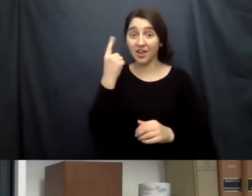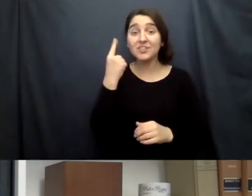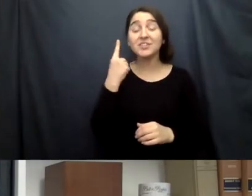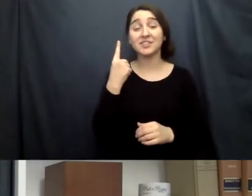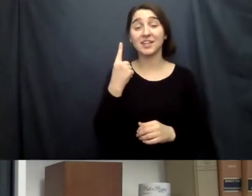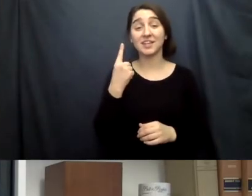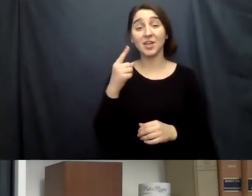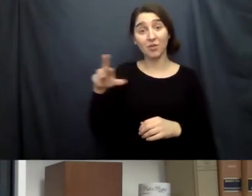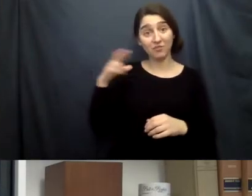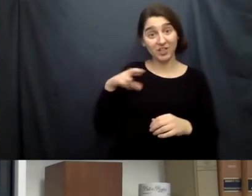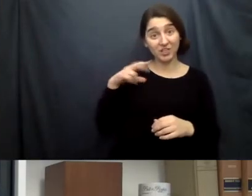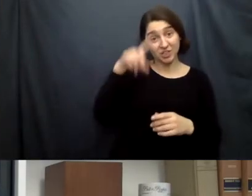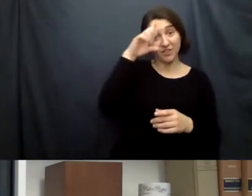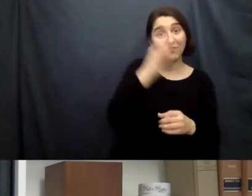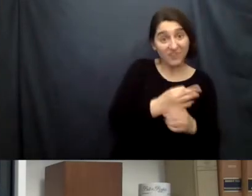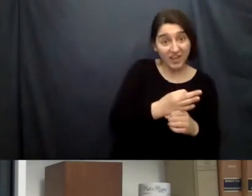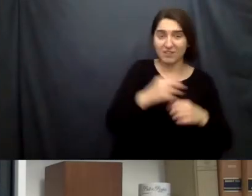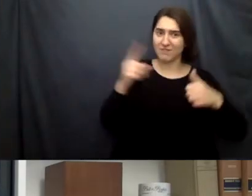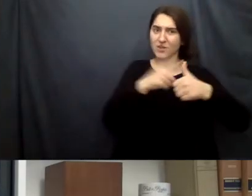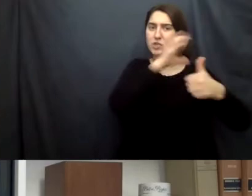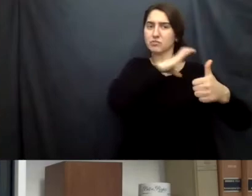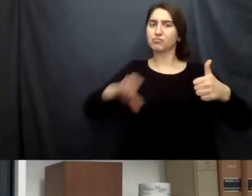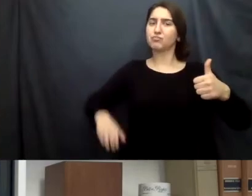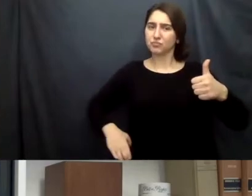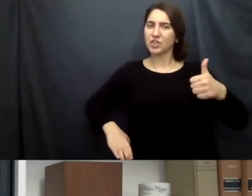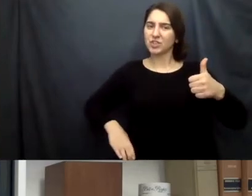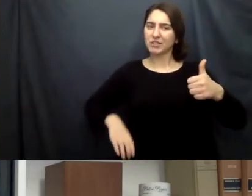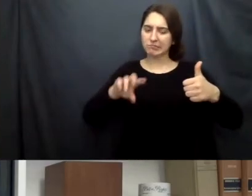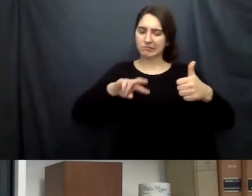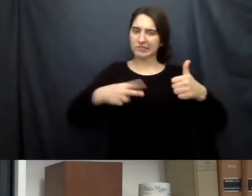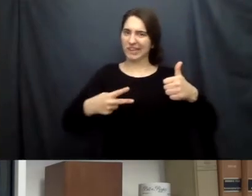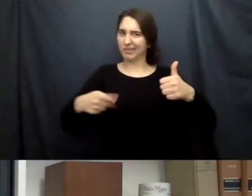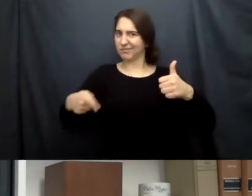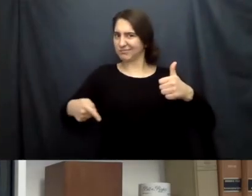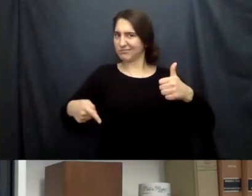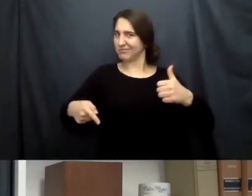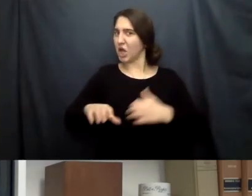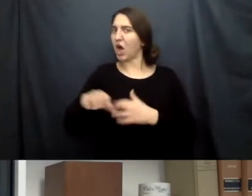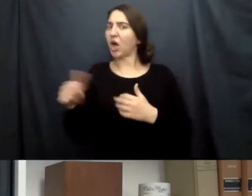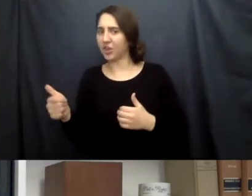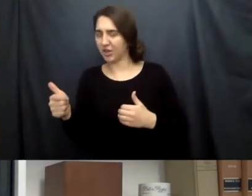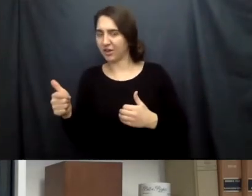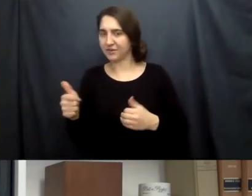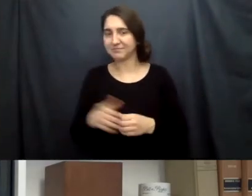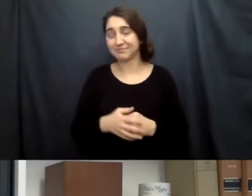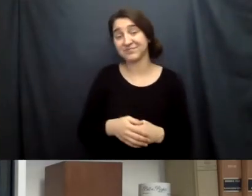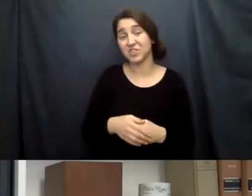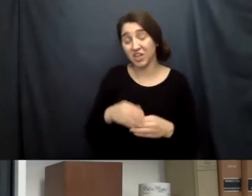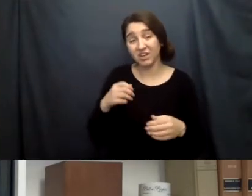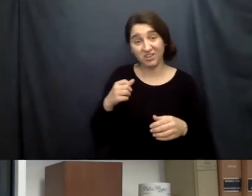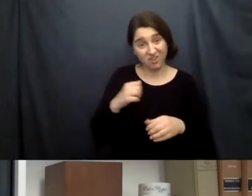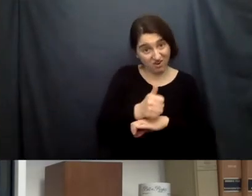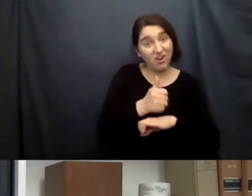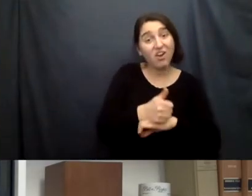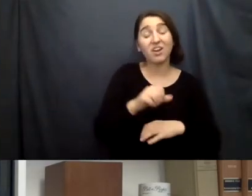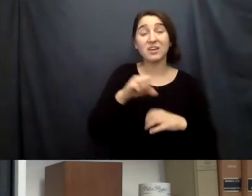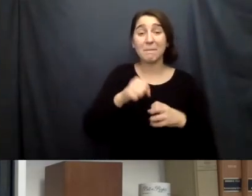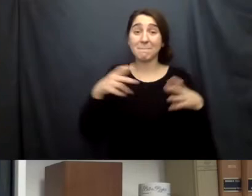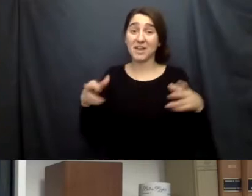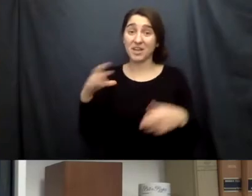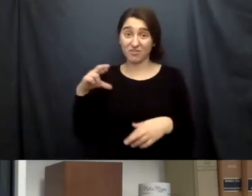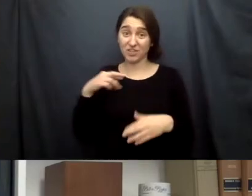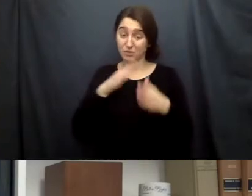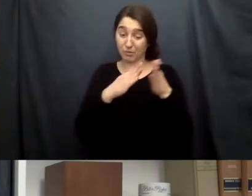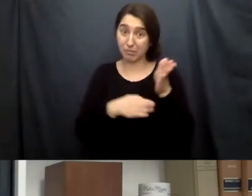signal, implicitly, if not explicitly, that there are first-class faiths and second-class faiths. It's harmful